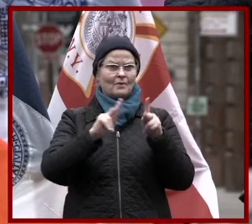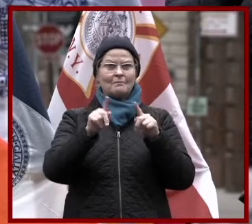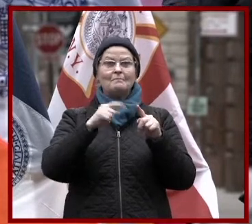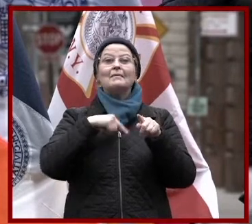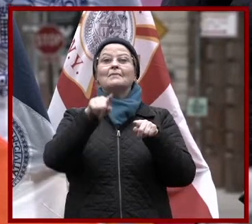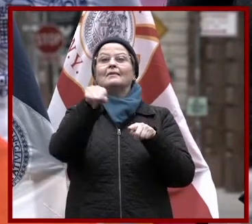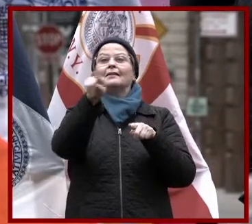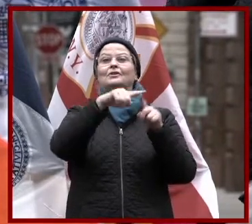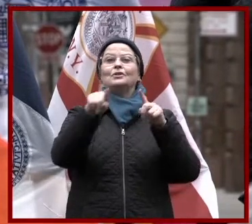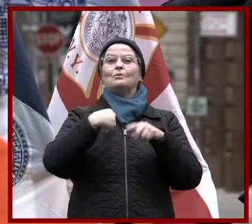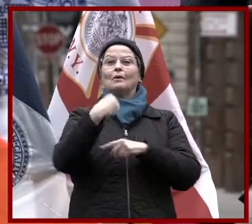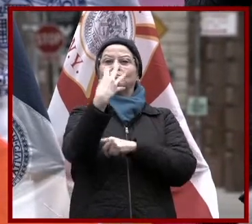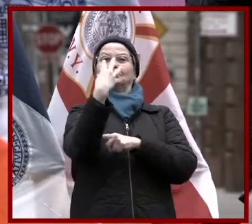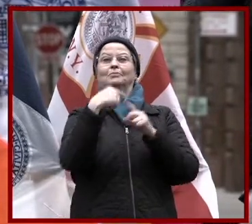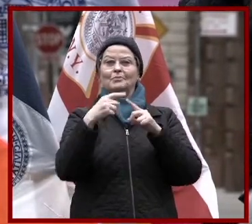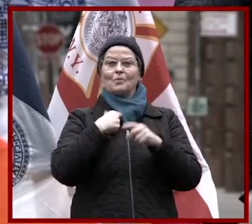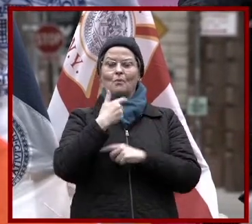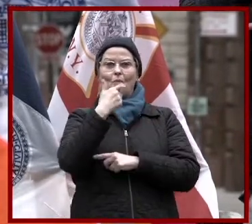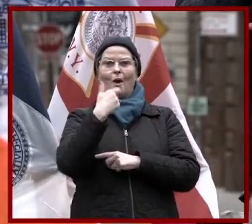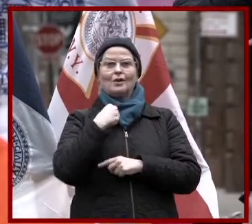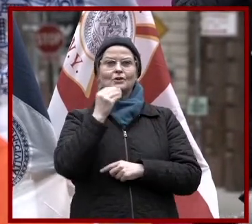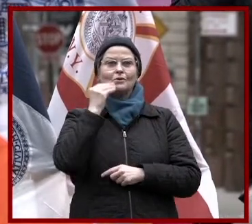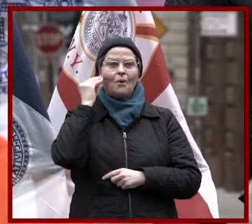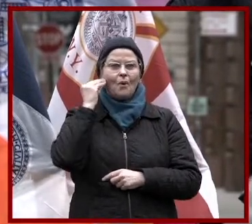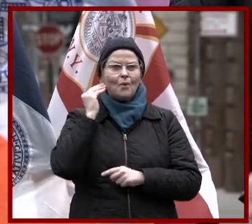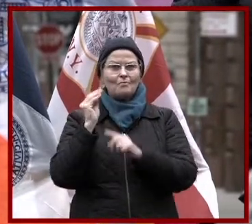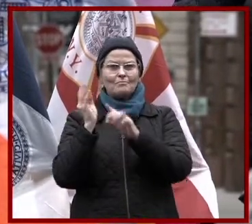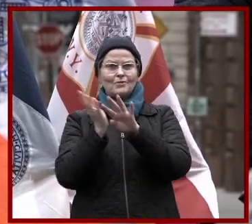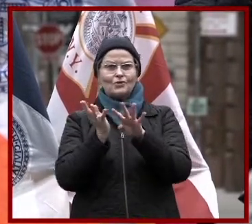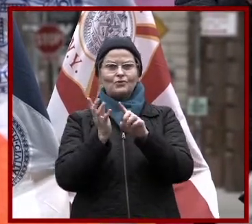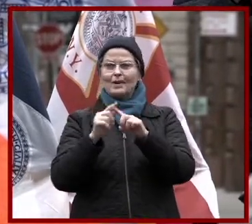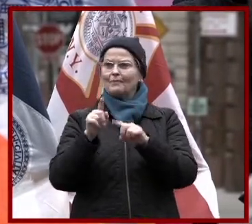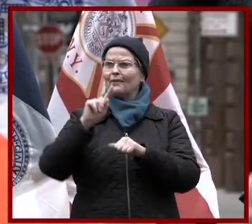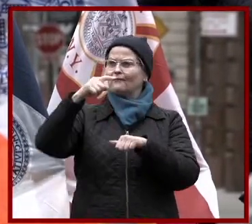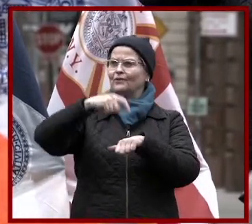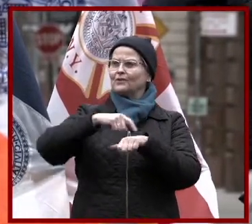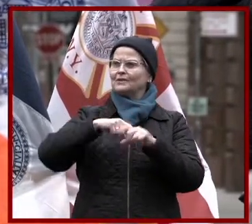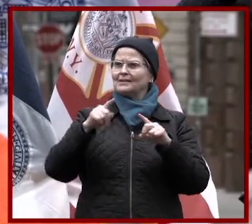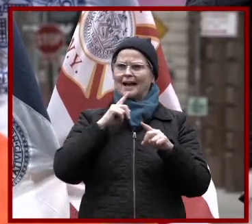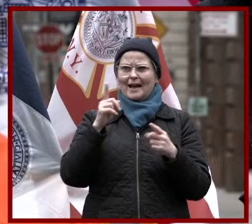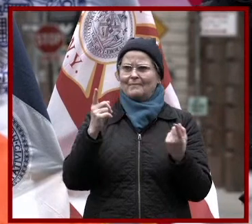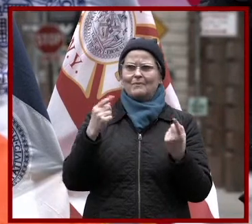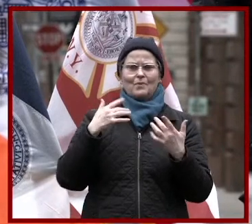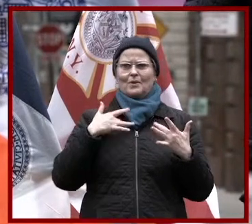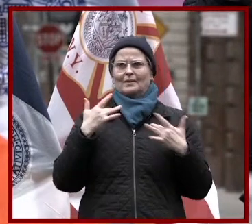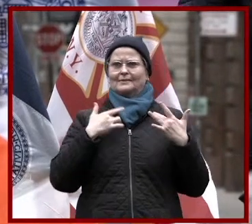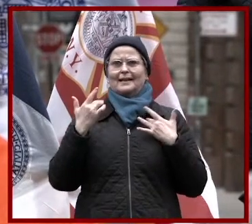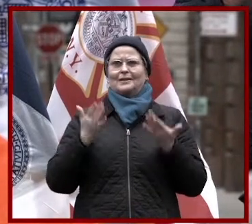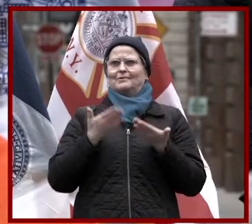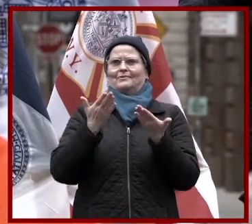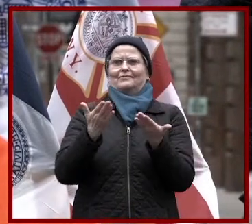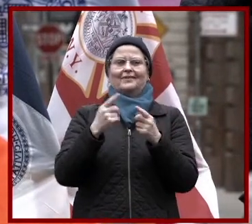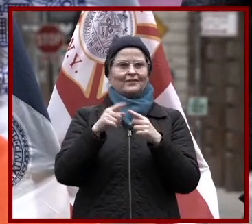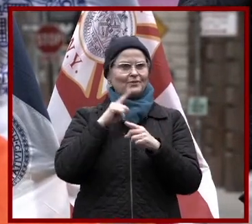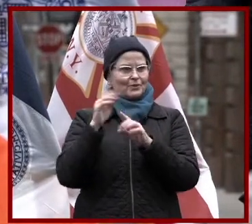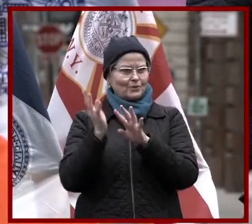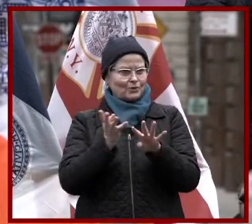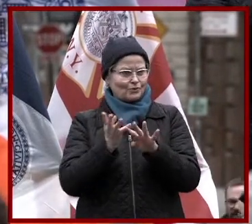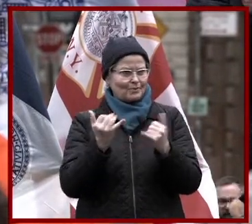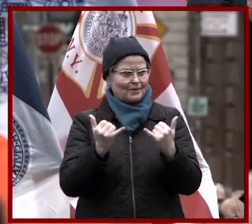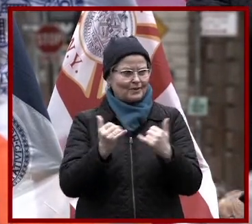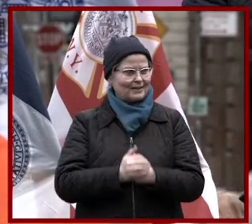by streaming today. This is the first time that we've had the opportunity to do this. We've got an exciting program for you today, so we want to kick it